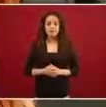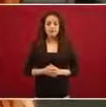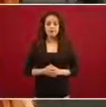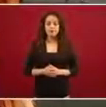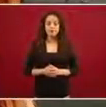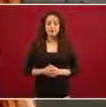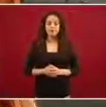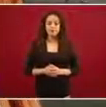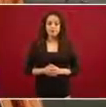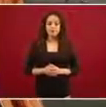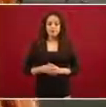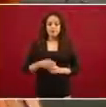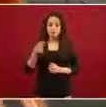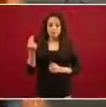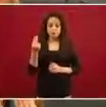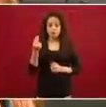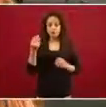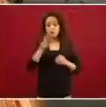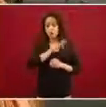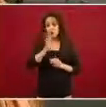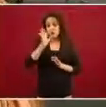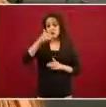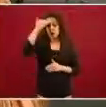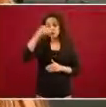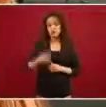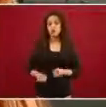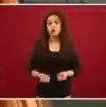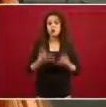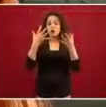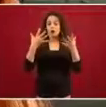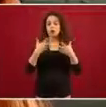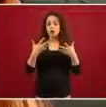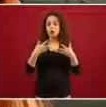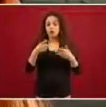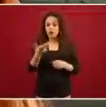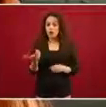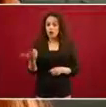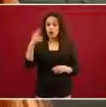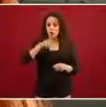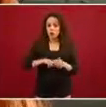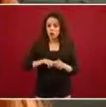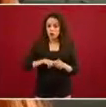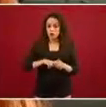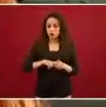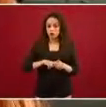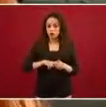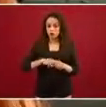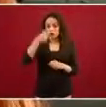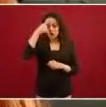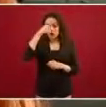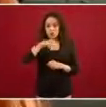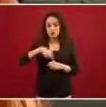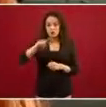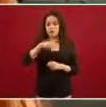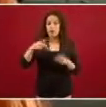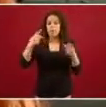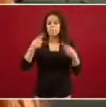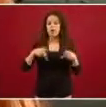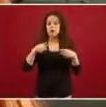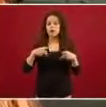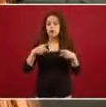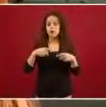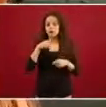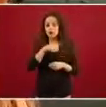in red, can we know what is the occupation level in medical units for intensive care in